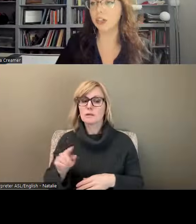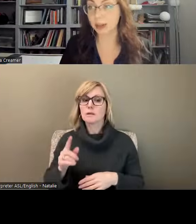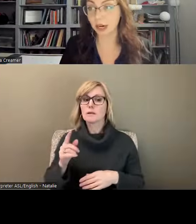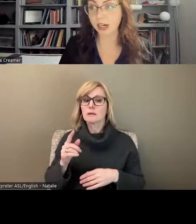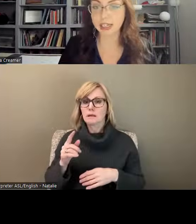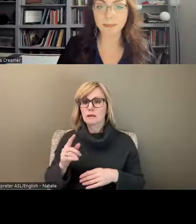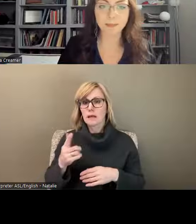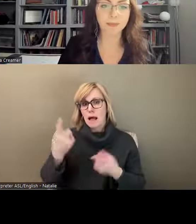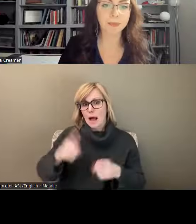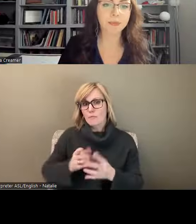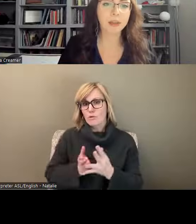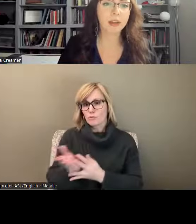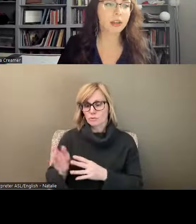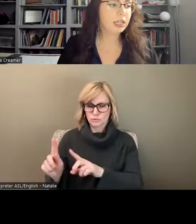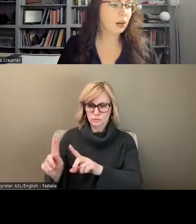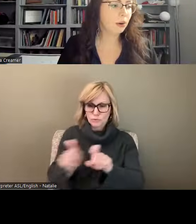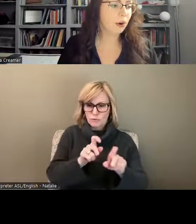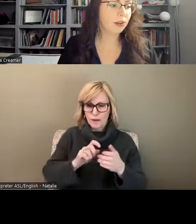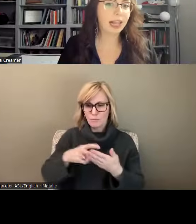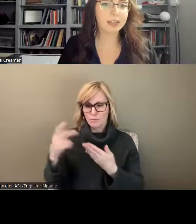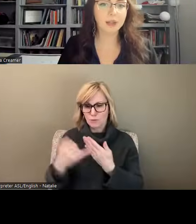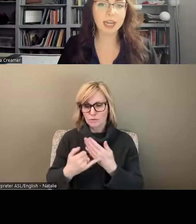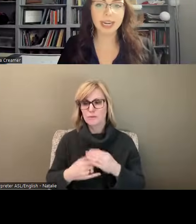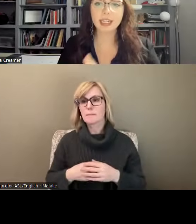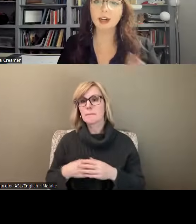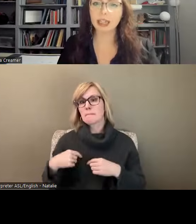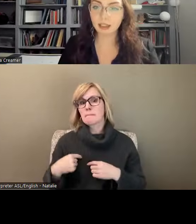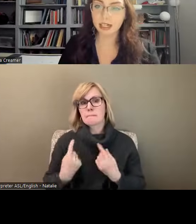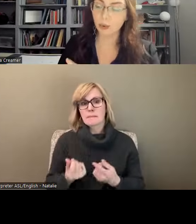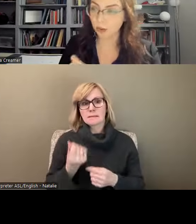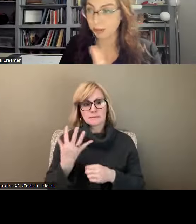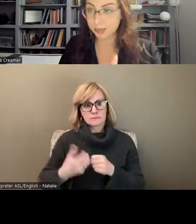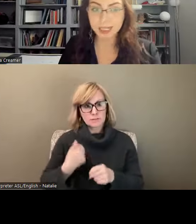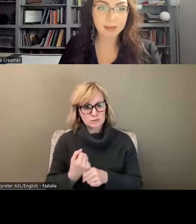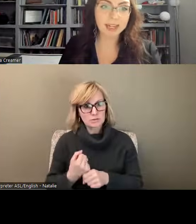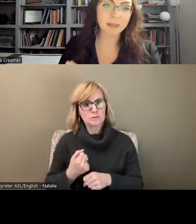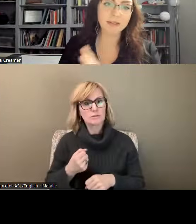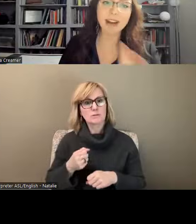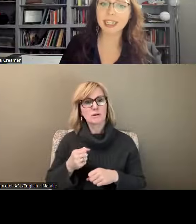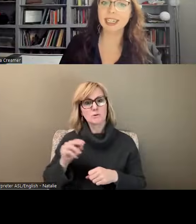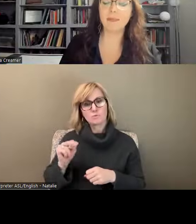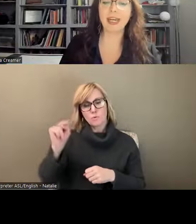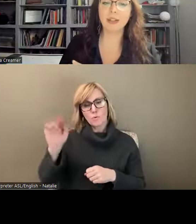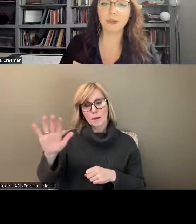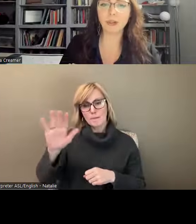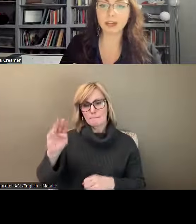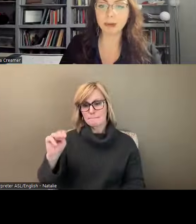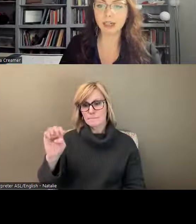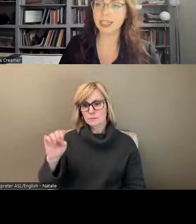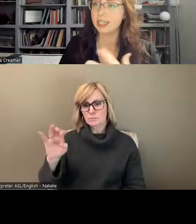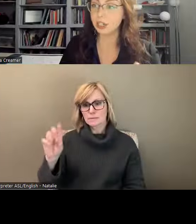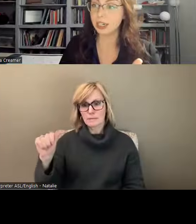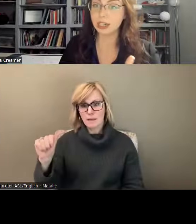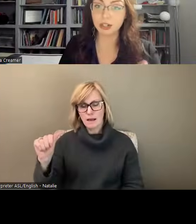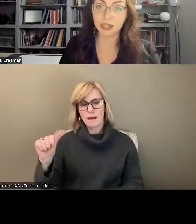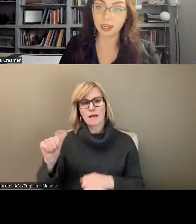large-scale survey projects. So over the last few decades, archaeology in northern Mesopotamia has been vastly expanded through survey